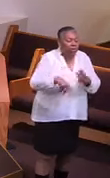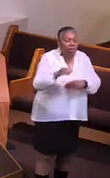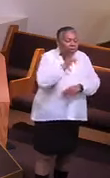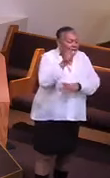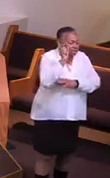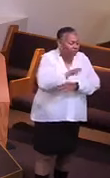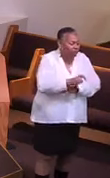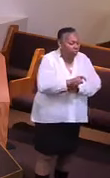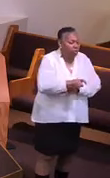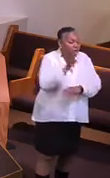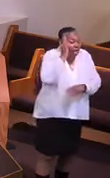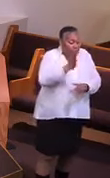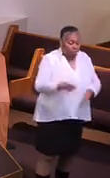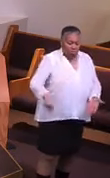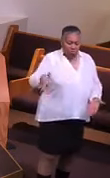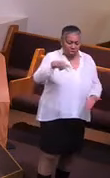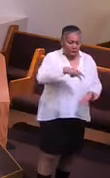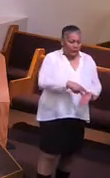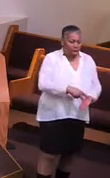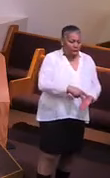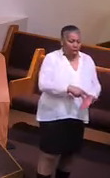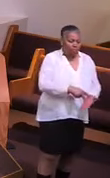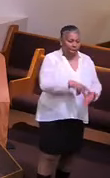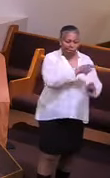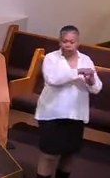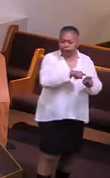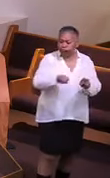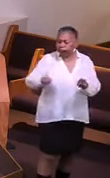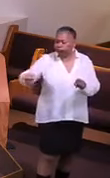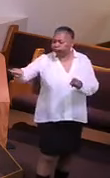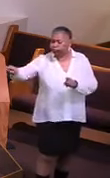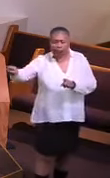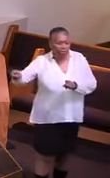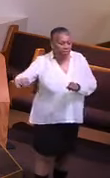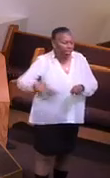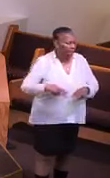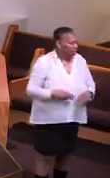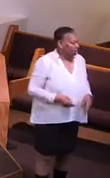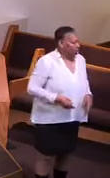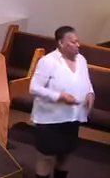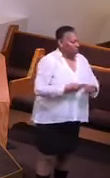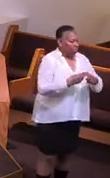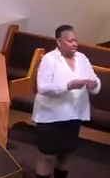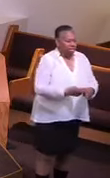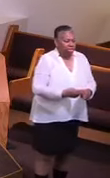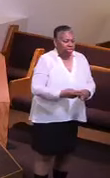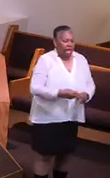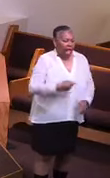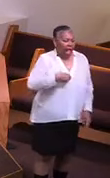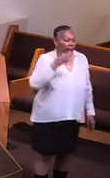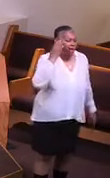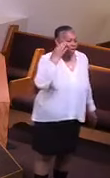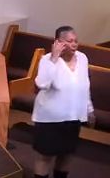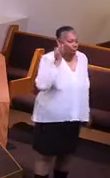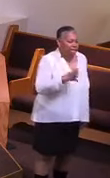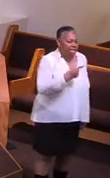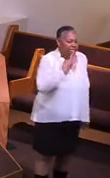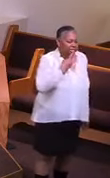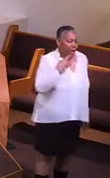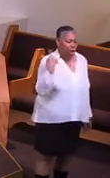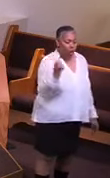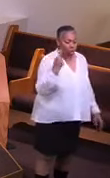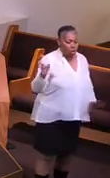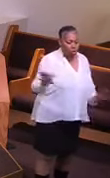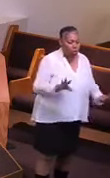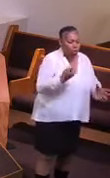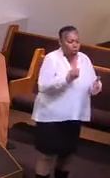up and went the wrong way. Into the fact that I know the pastor said, oh, do what you have to do, but I